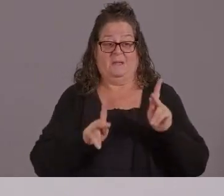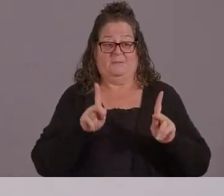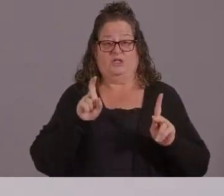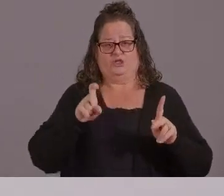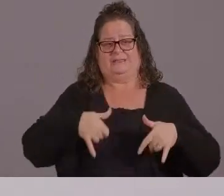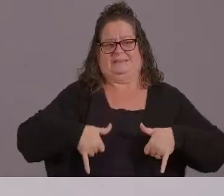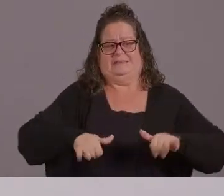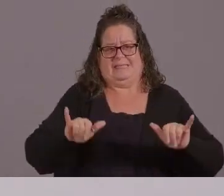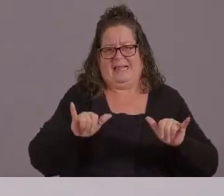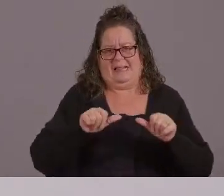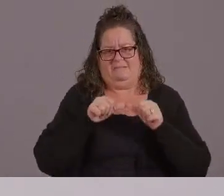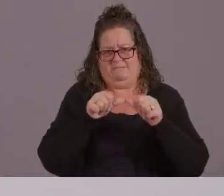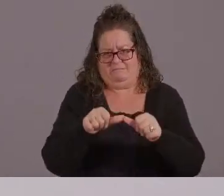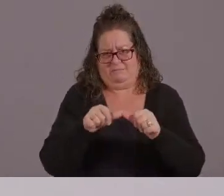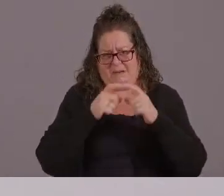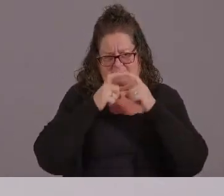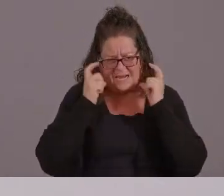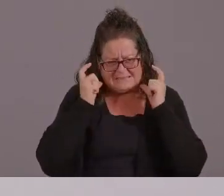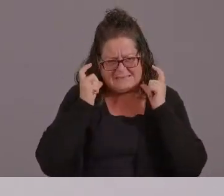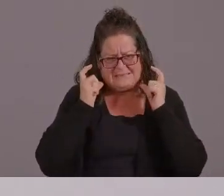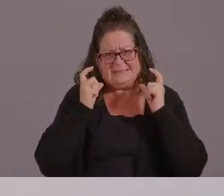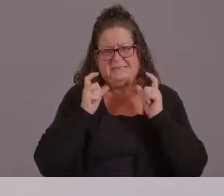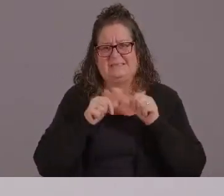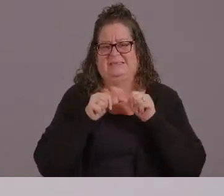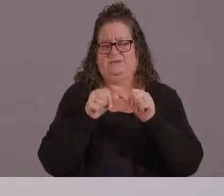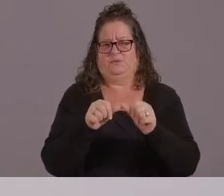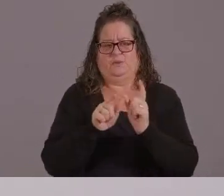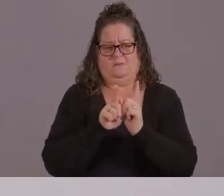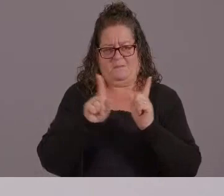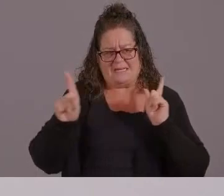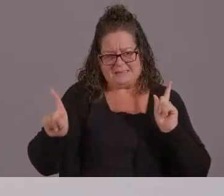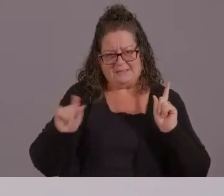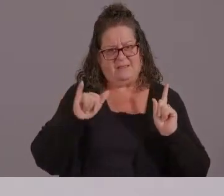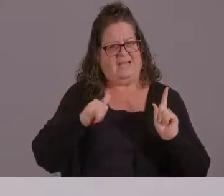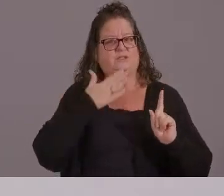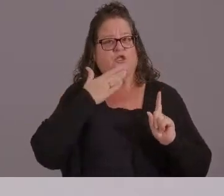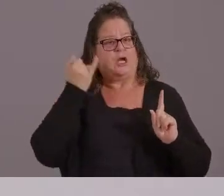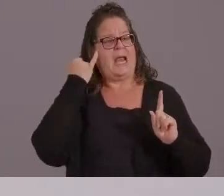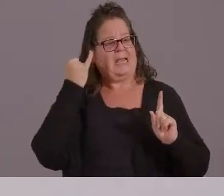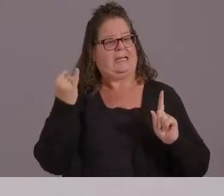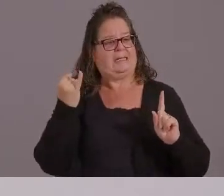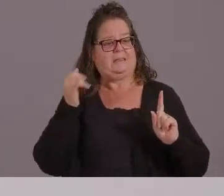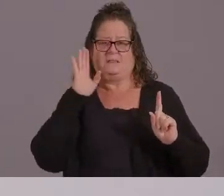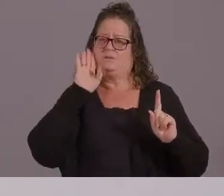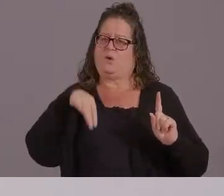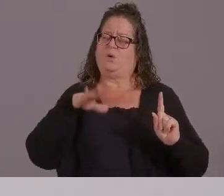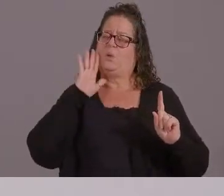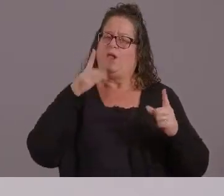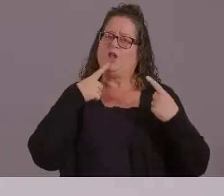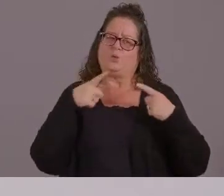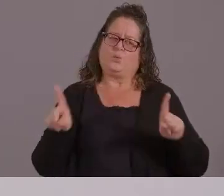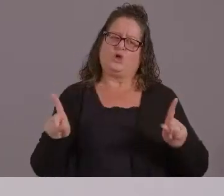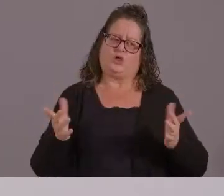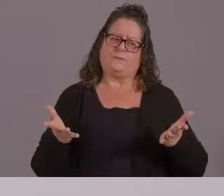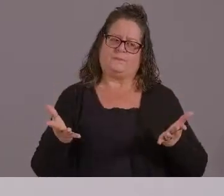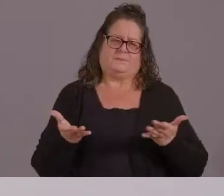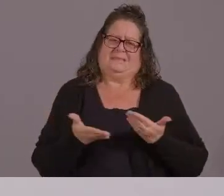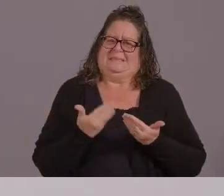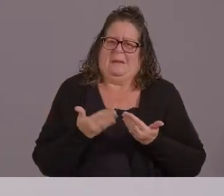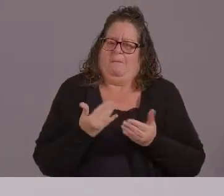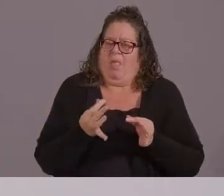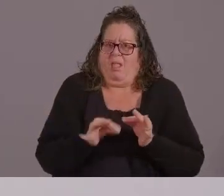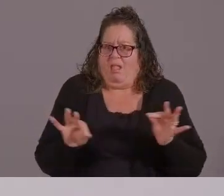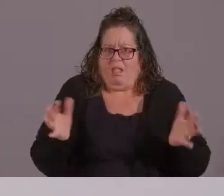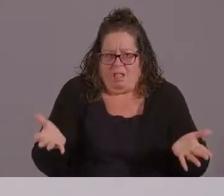continue to stay physically distanced. I agree that that works to mitigate the spread of COVID.